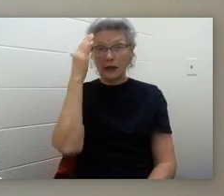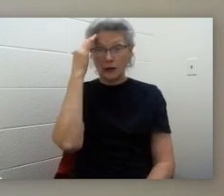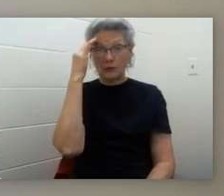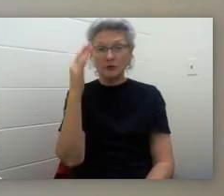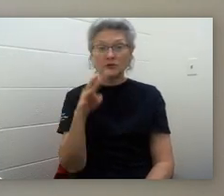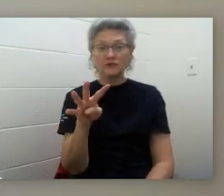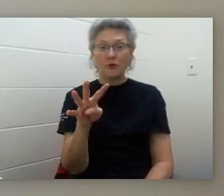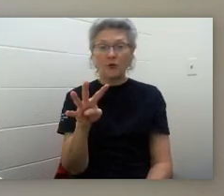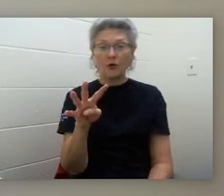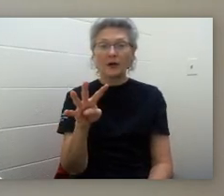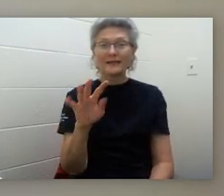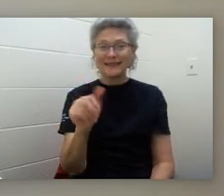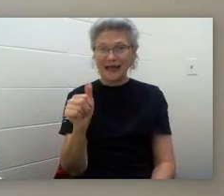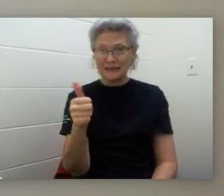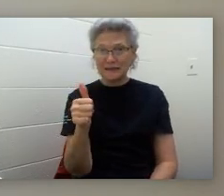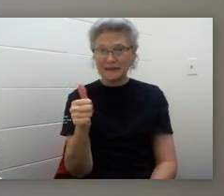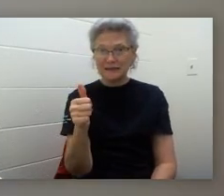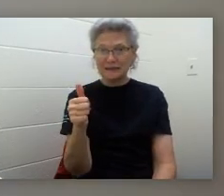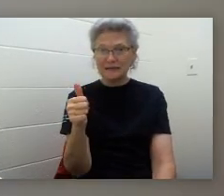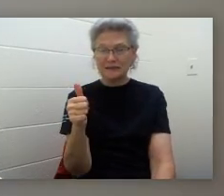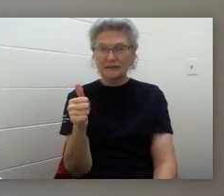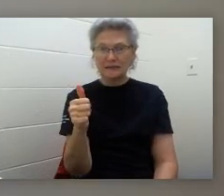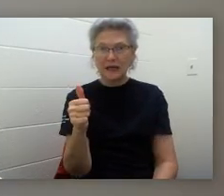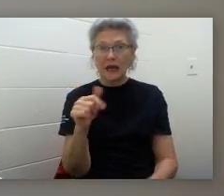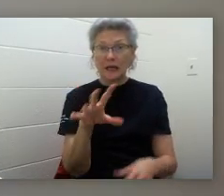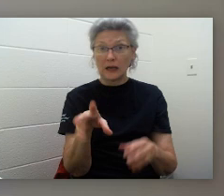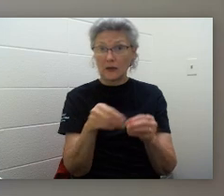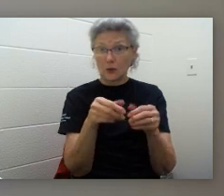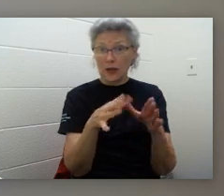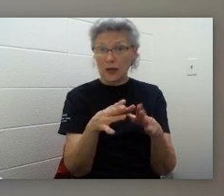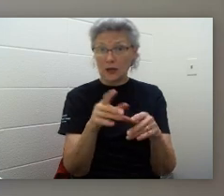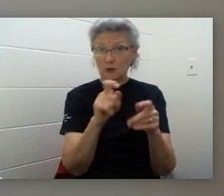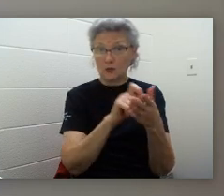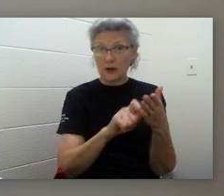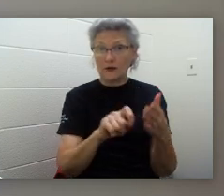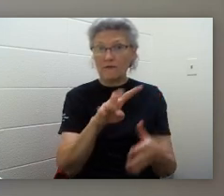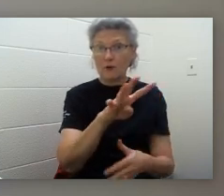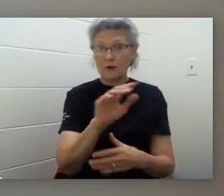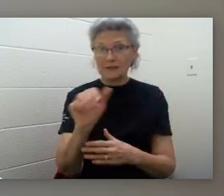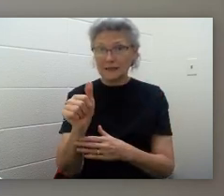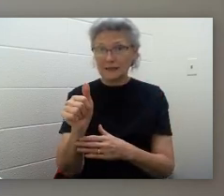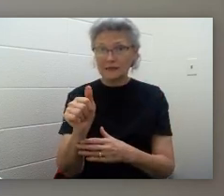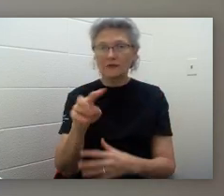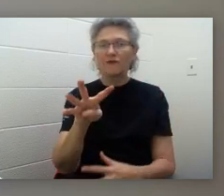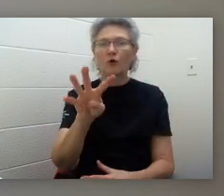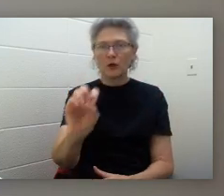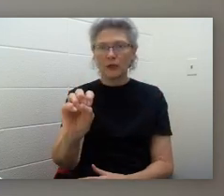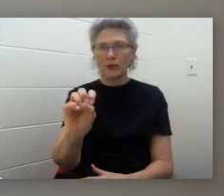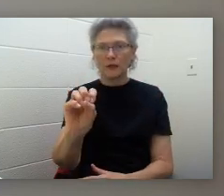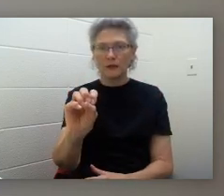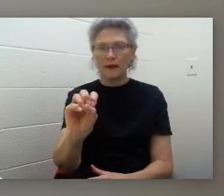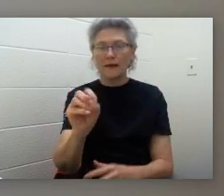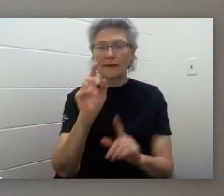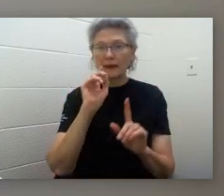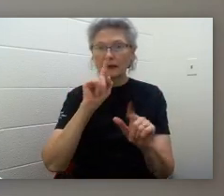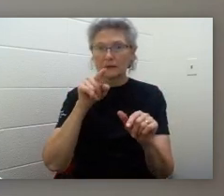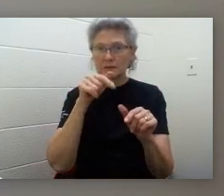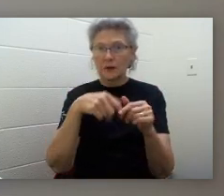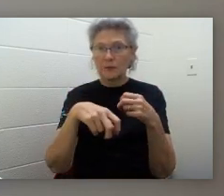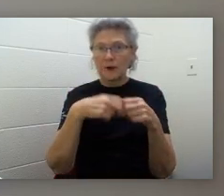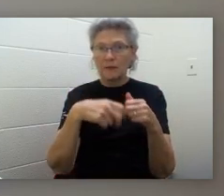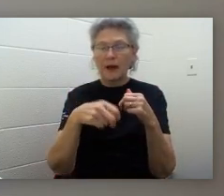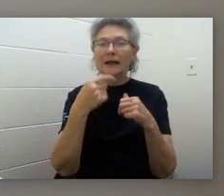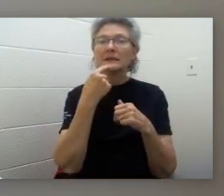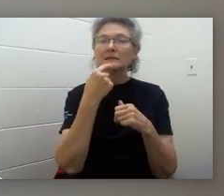is 4 tens. Another way that I can write 4 tens is 40. So the answer to this problem, I